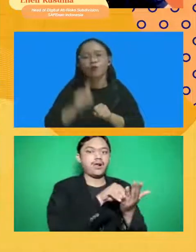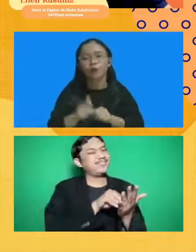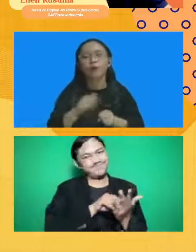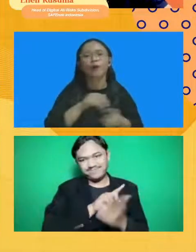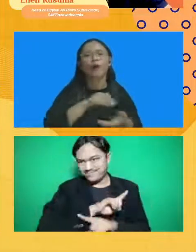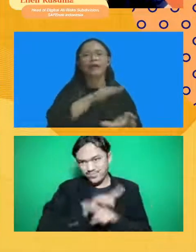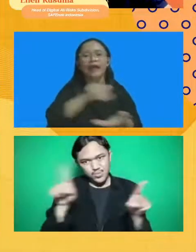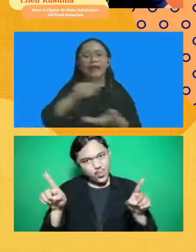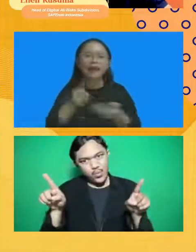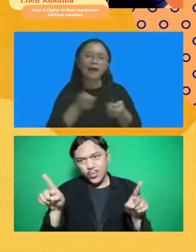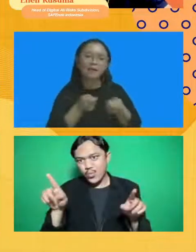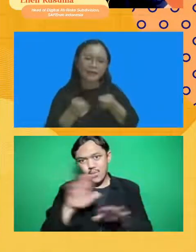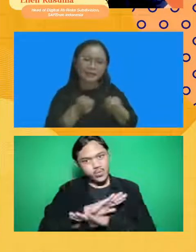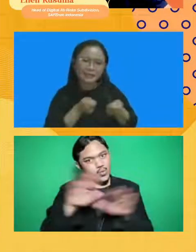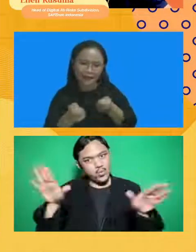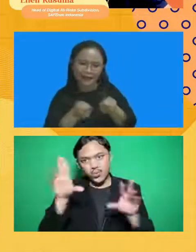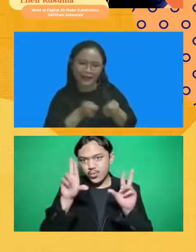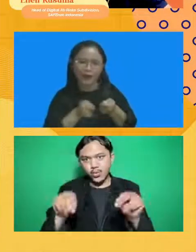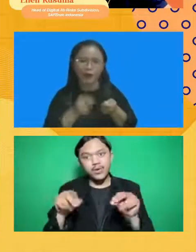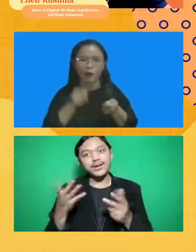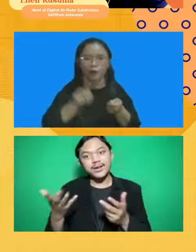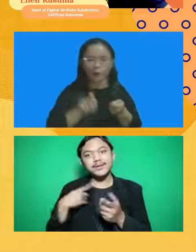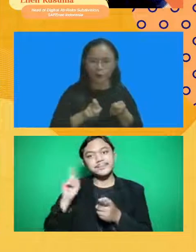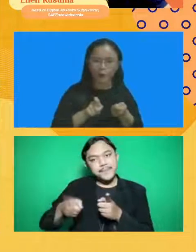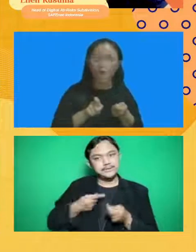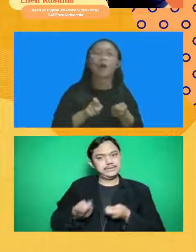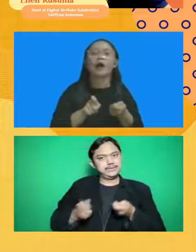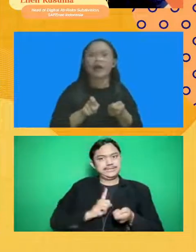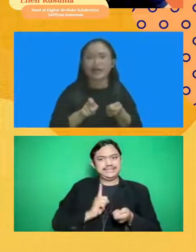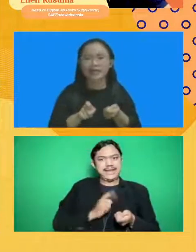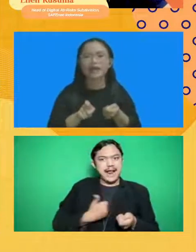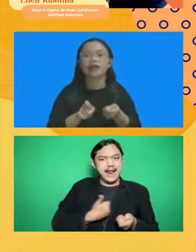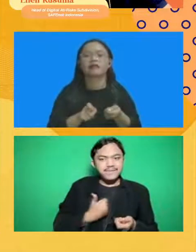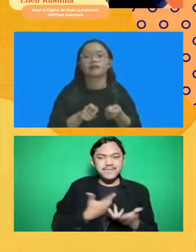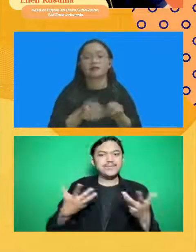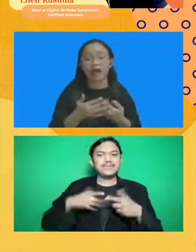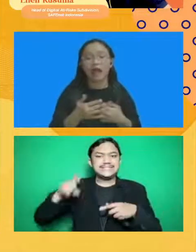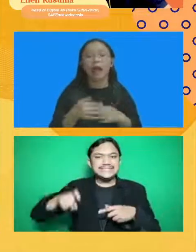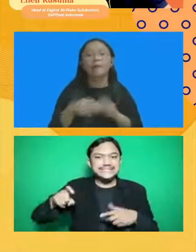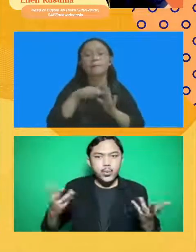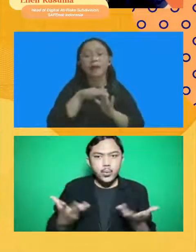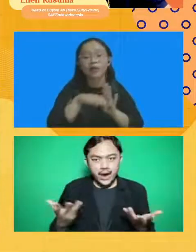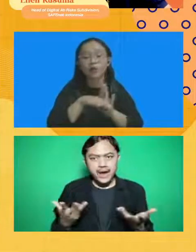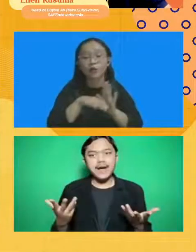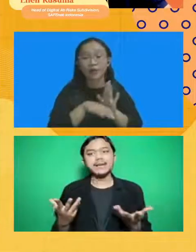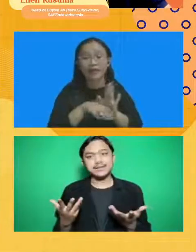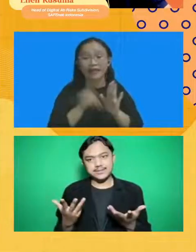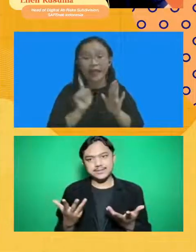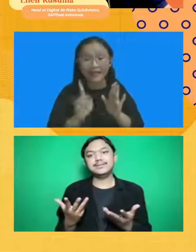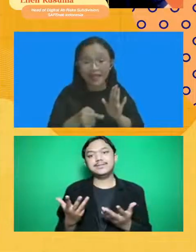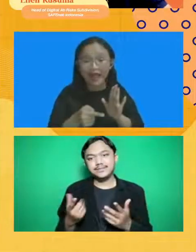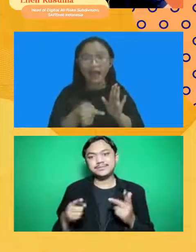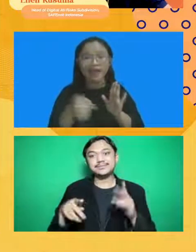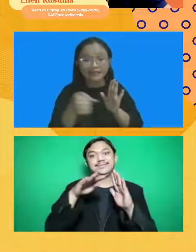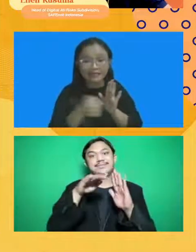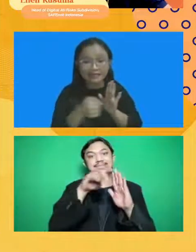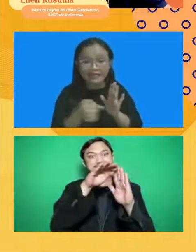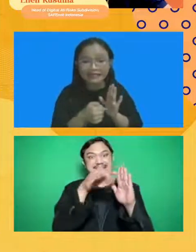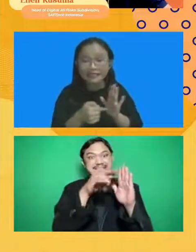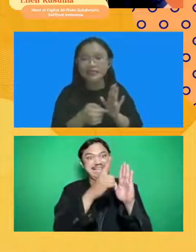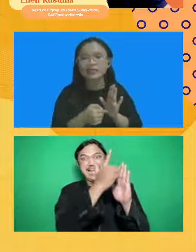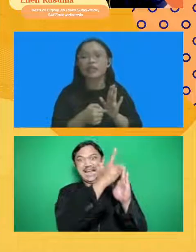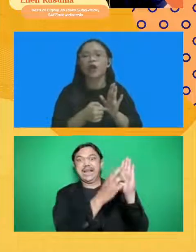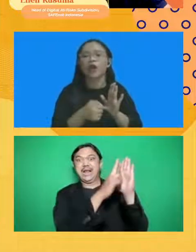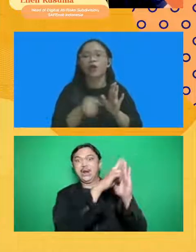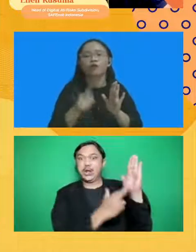the monitoring and handling the rules that we have without exception. So it is to prevent